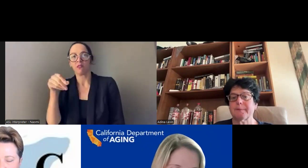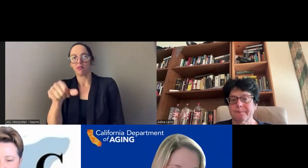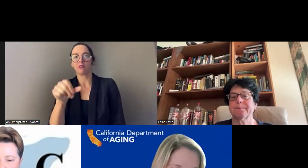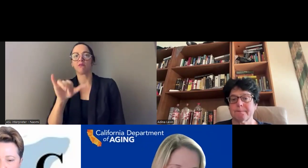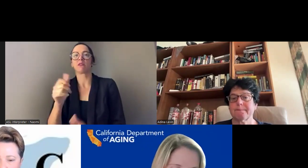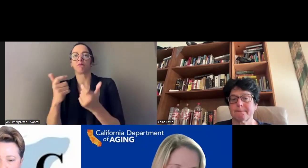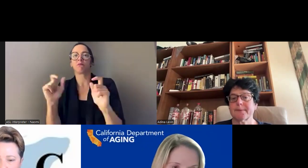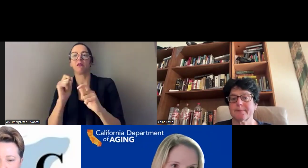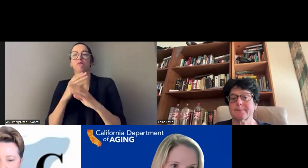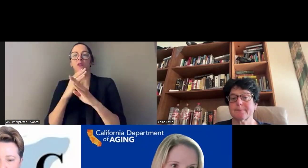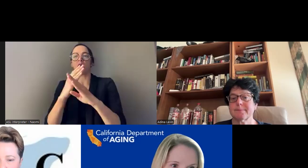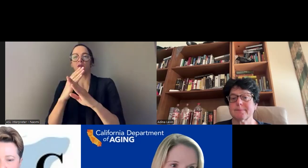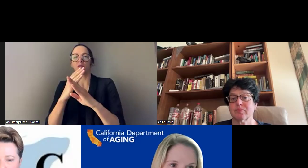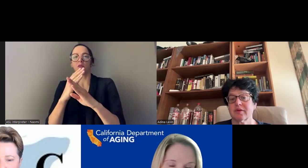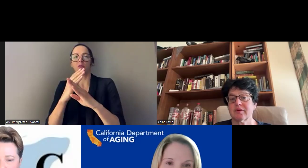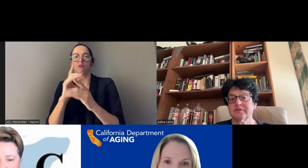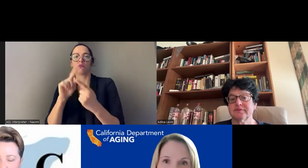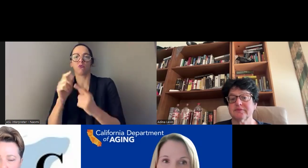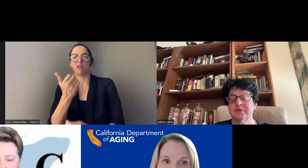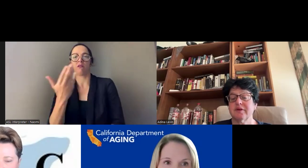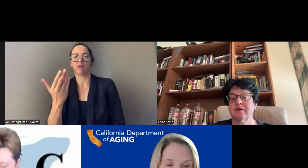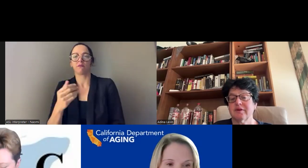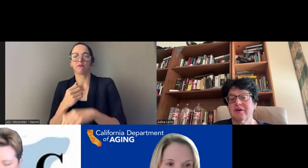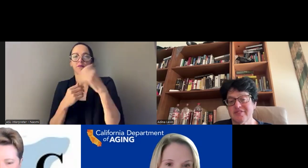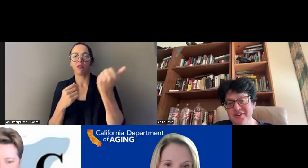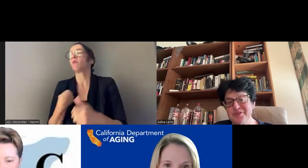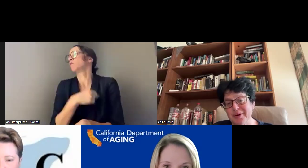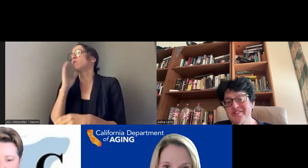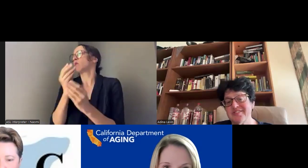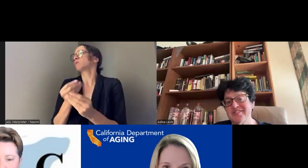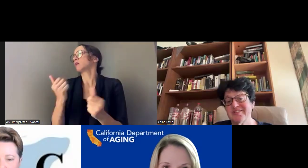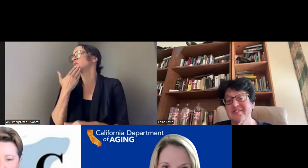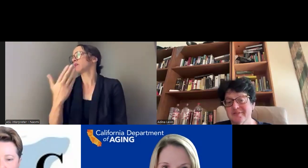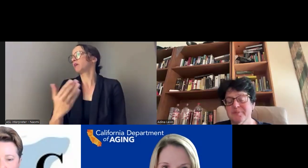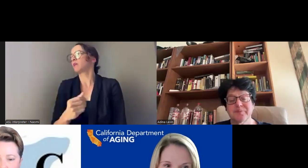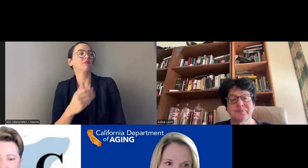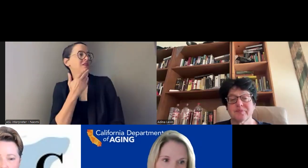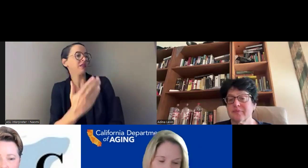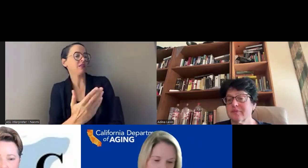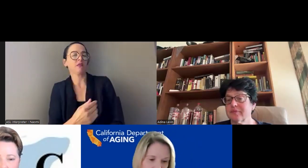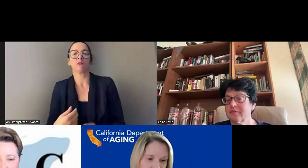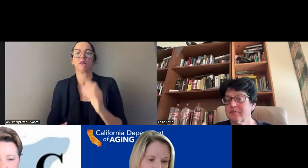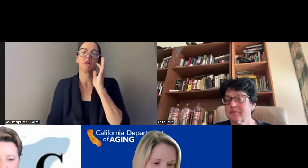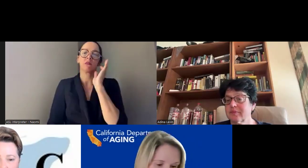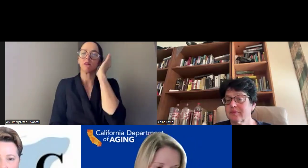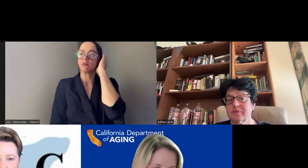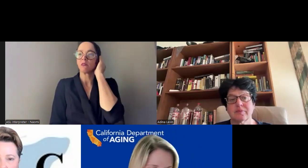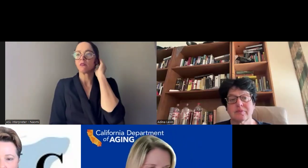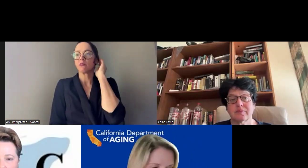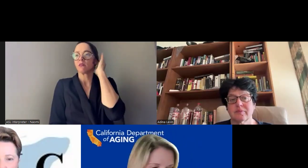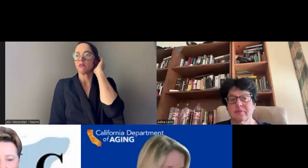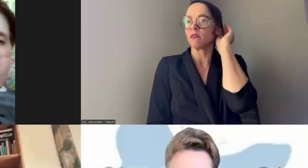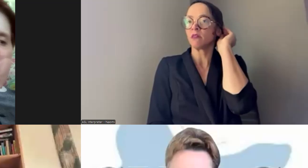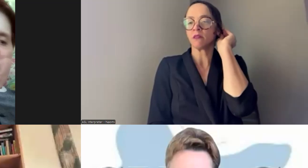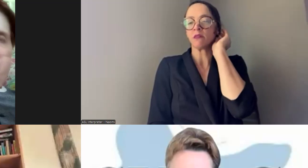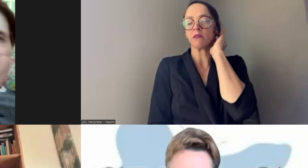else. Thank Great. you. We will resolve that. Thank you. Thank you so much. Yeah. Okay, so do we have